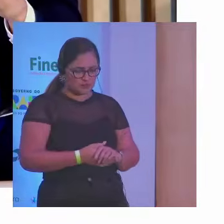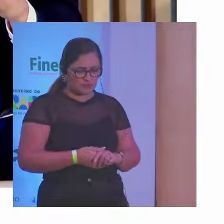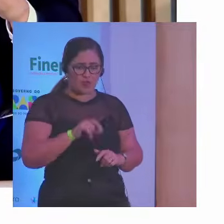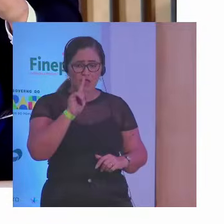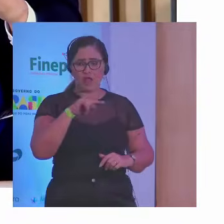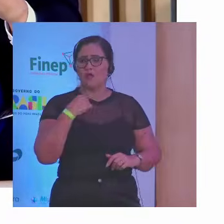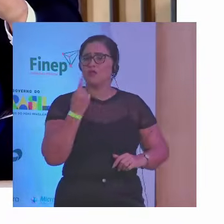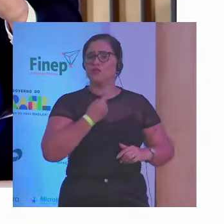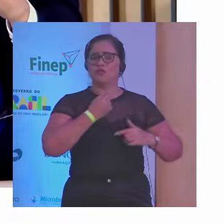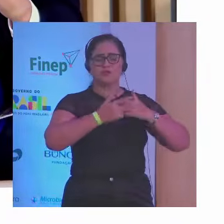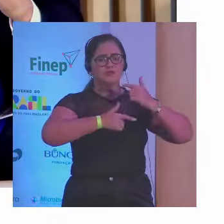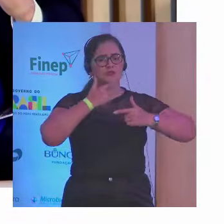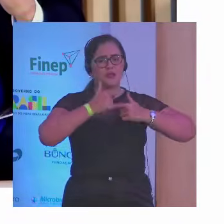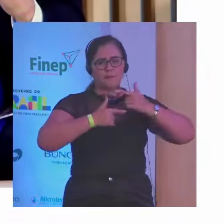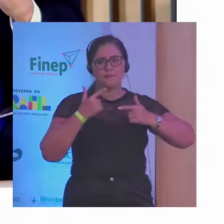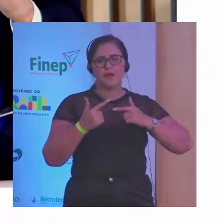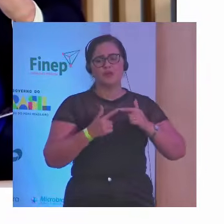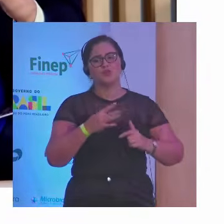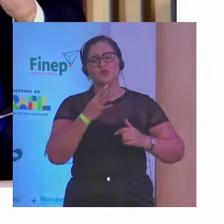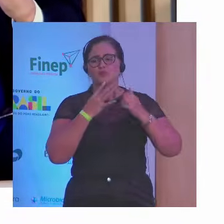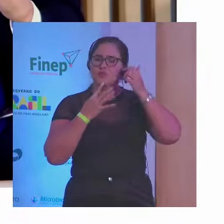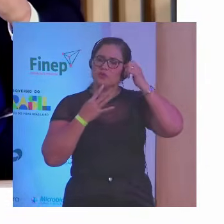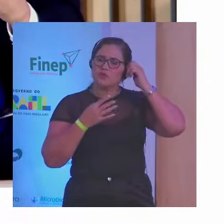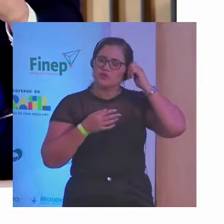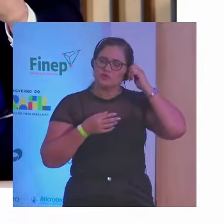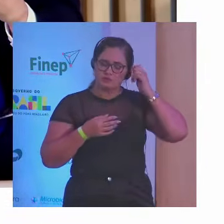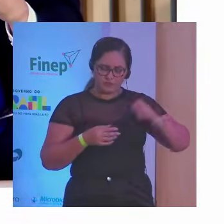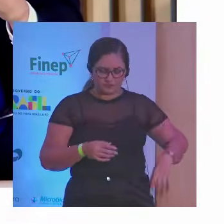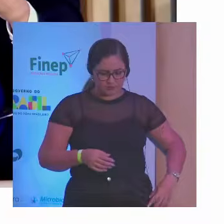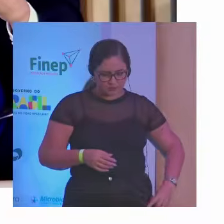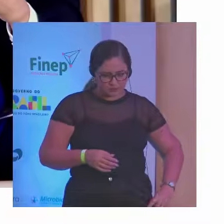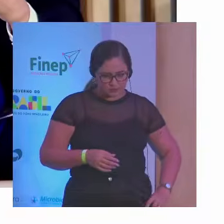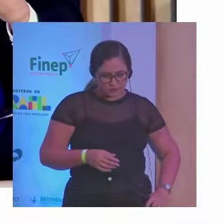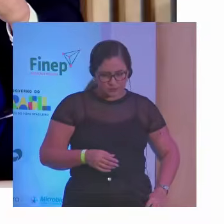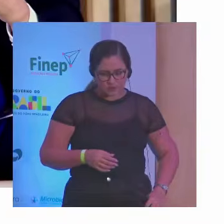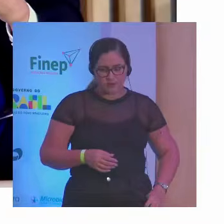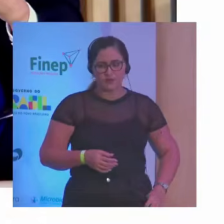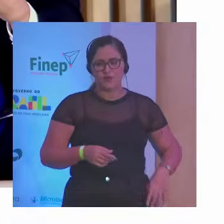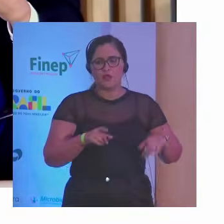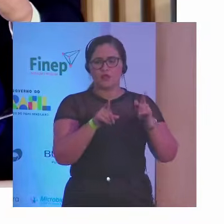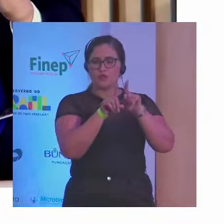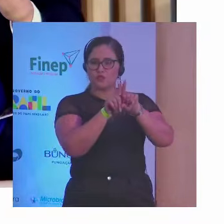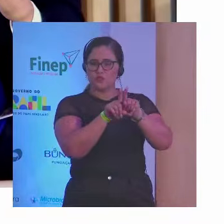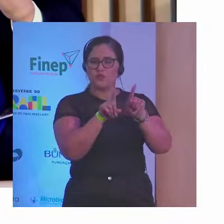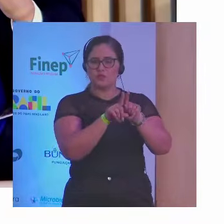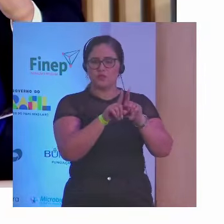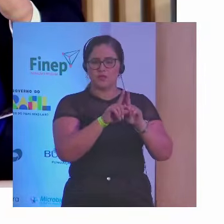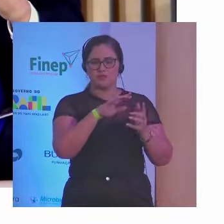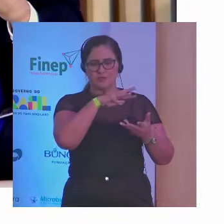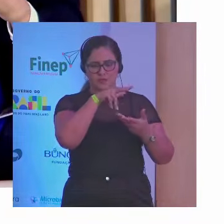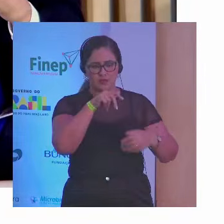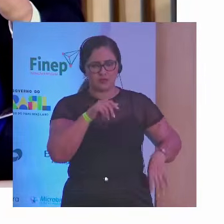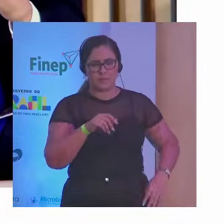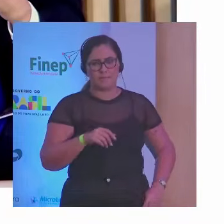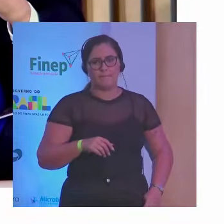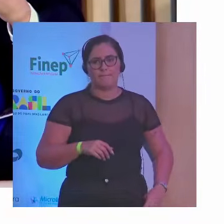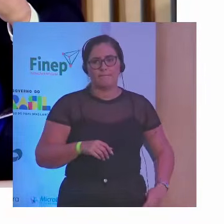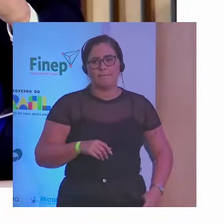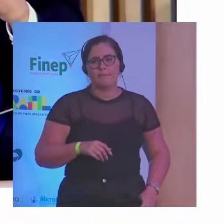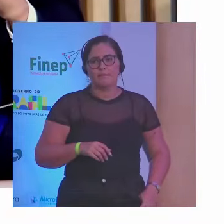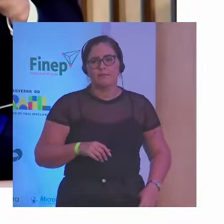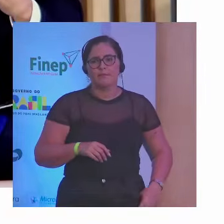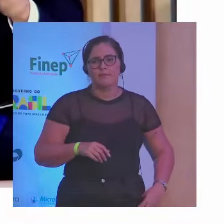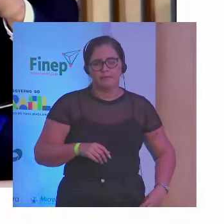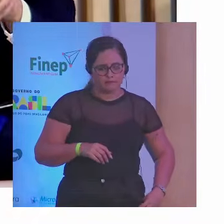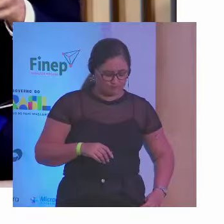driving us, and so the collaboration at the international level. But your question is a bit different. I mean, when we enter in all these areas, we